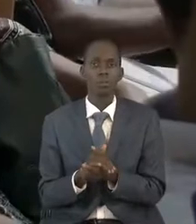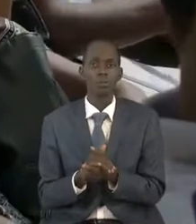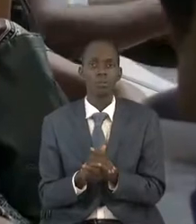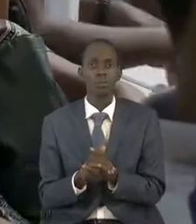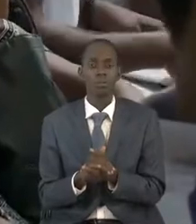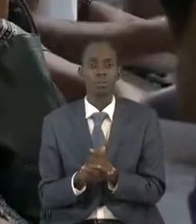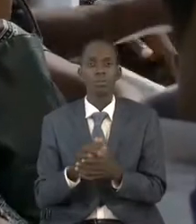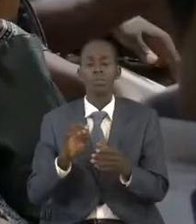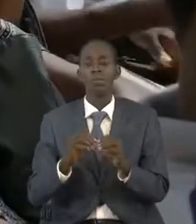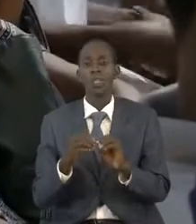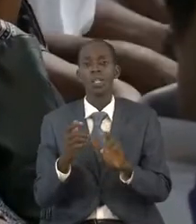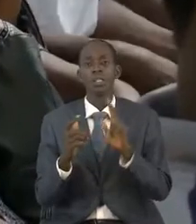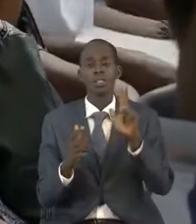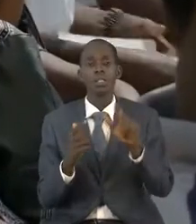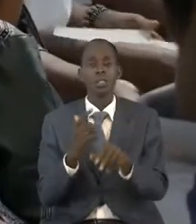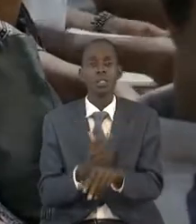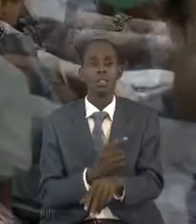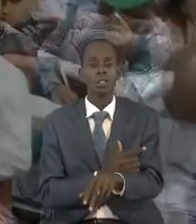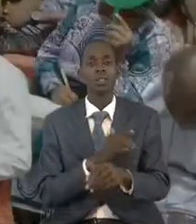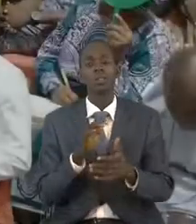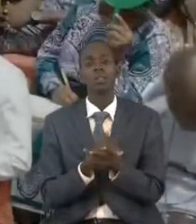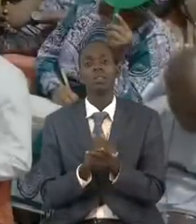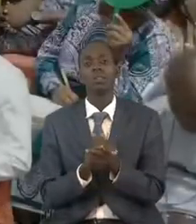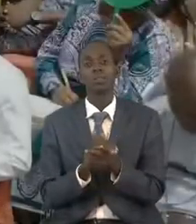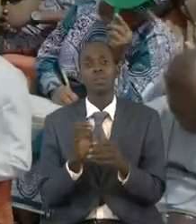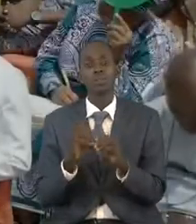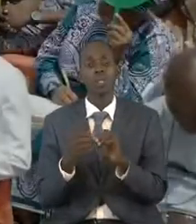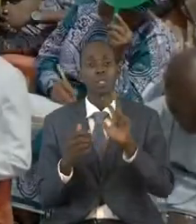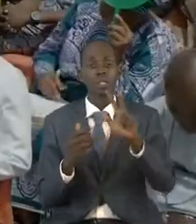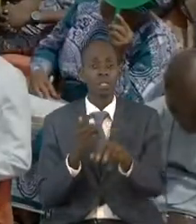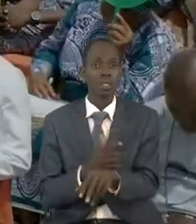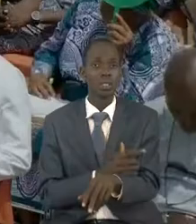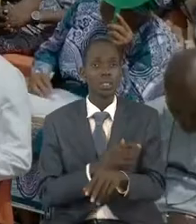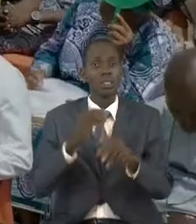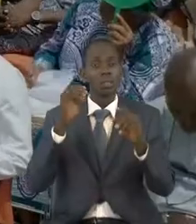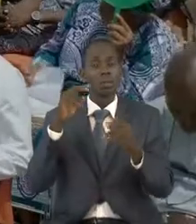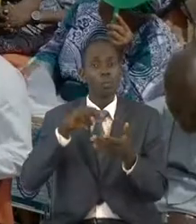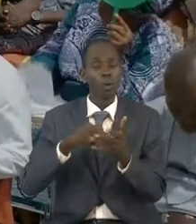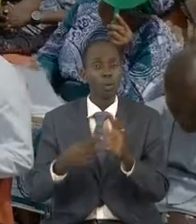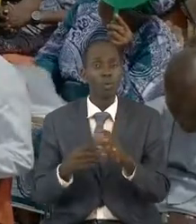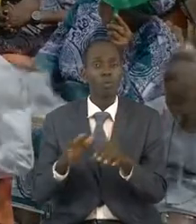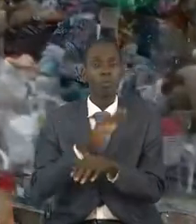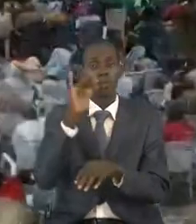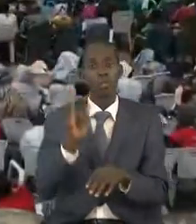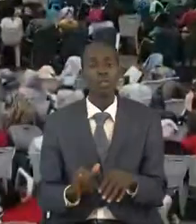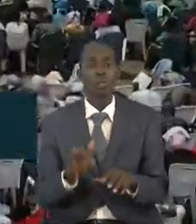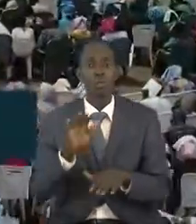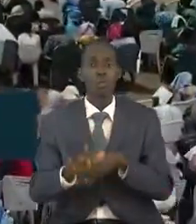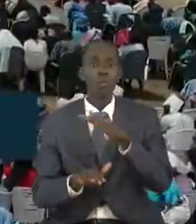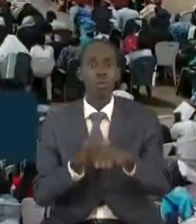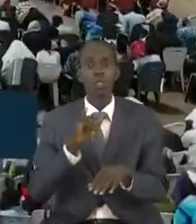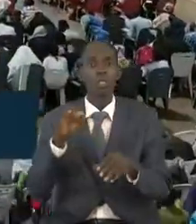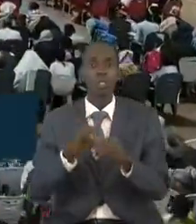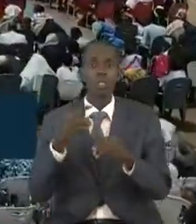three there. Number three there is purposefully walking in the way of the